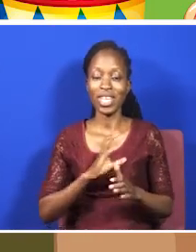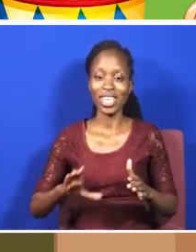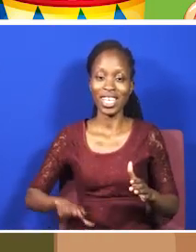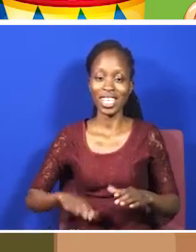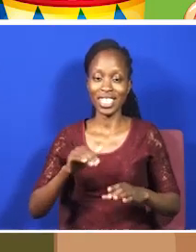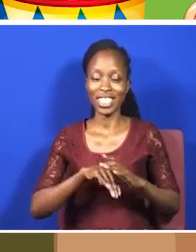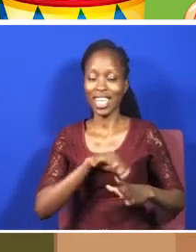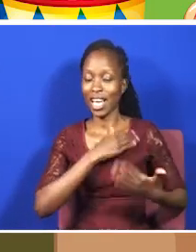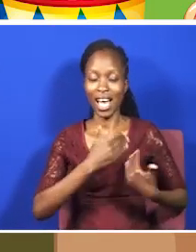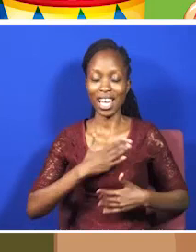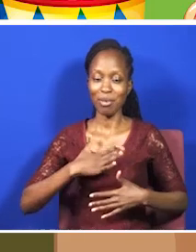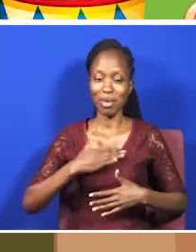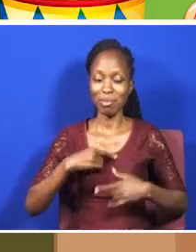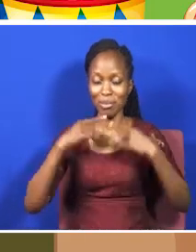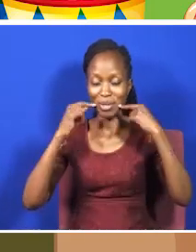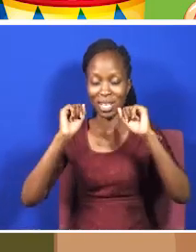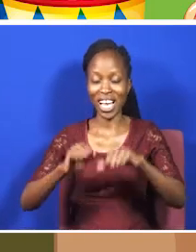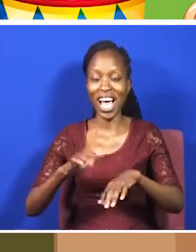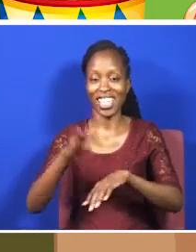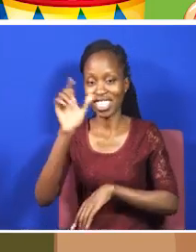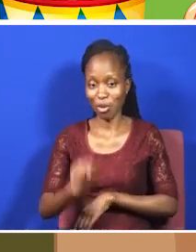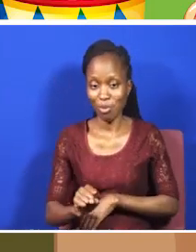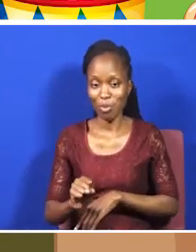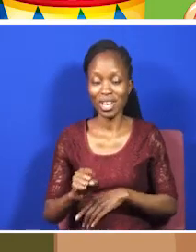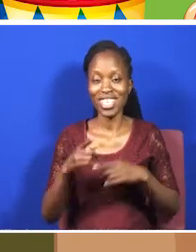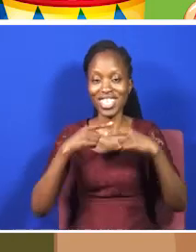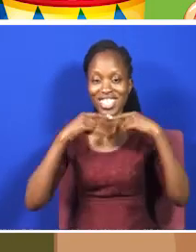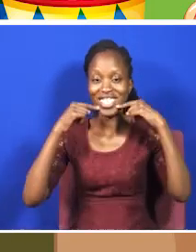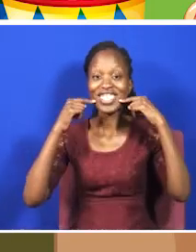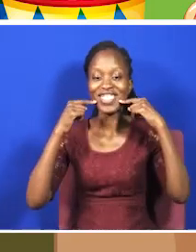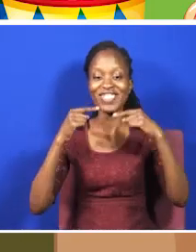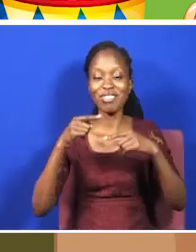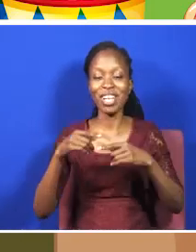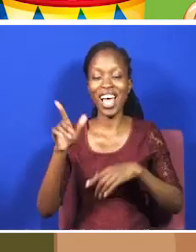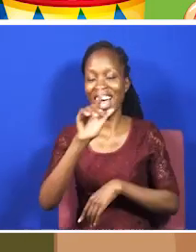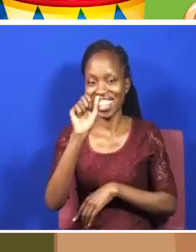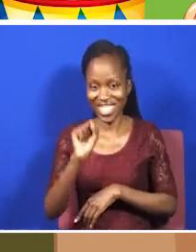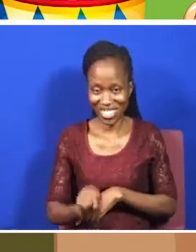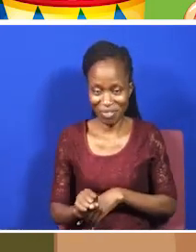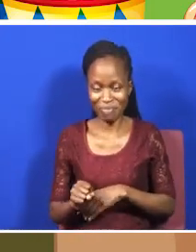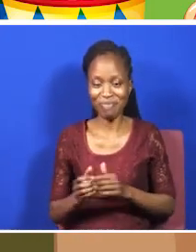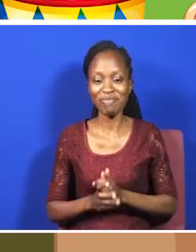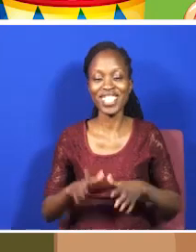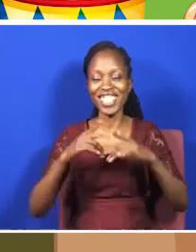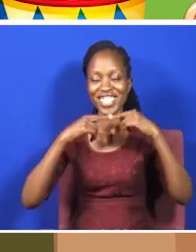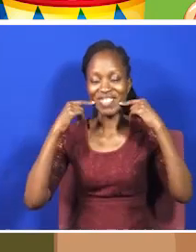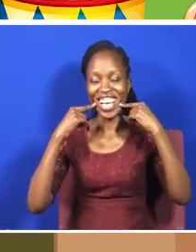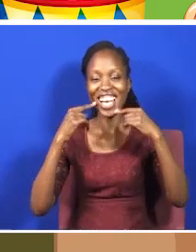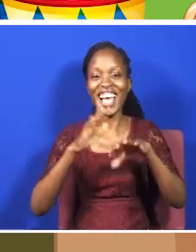All right? Let's go. With Christ in my heart, I can smile at the